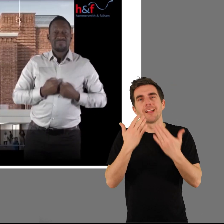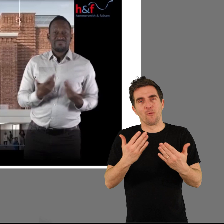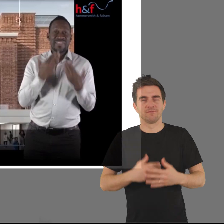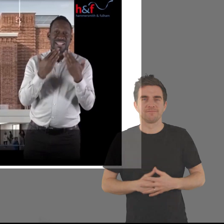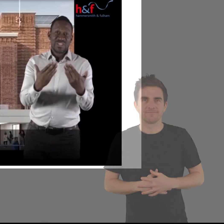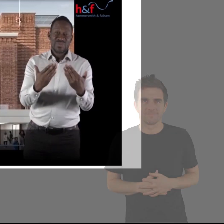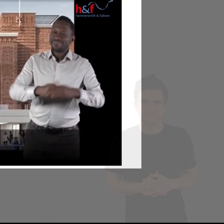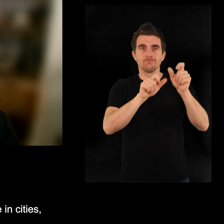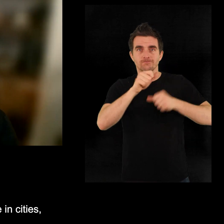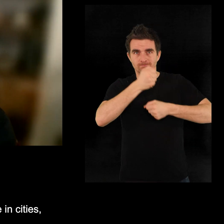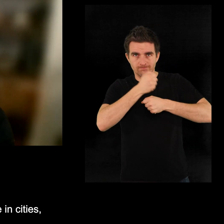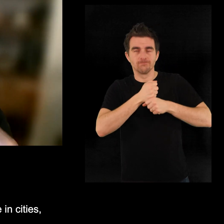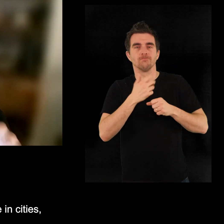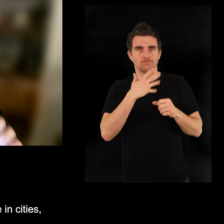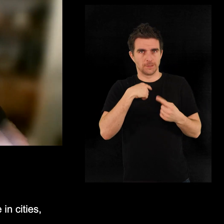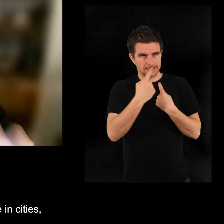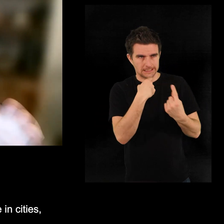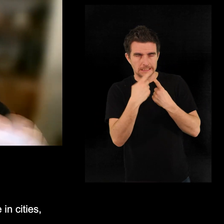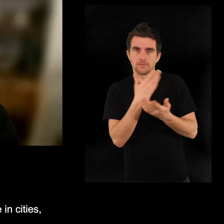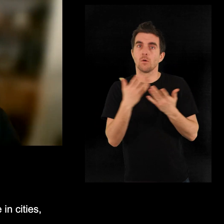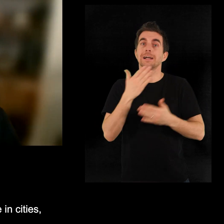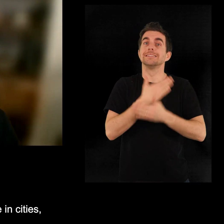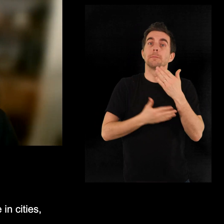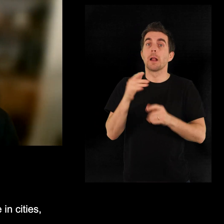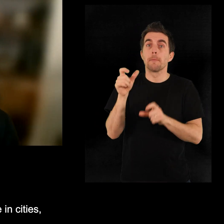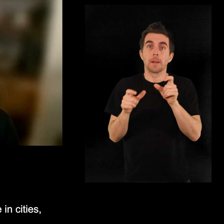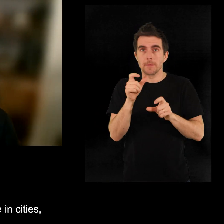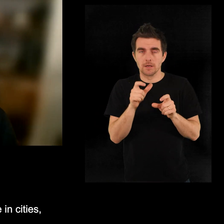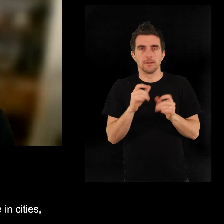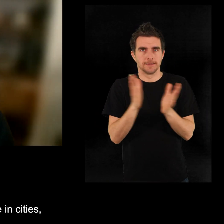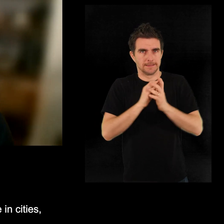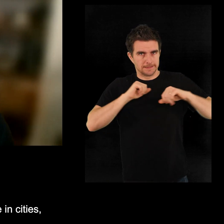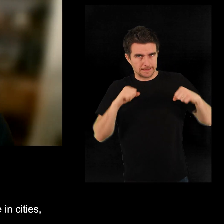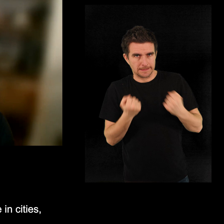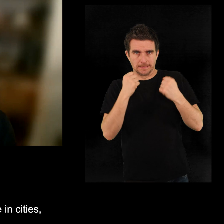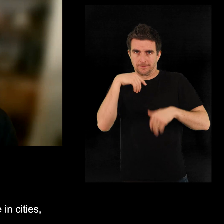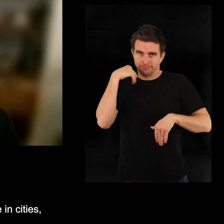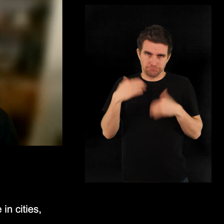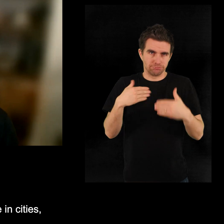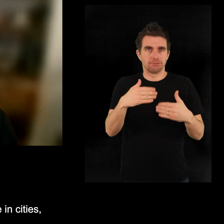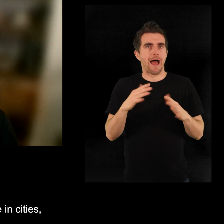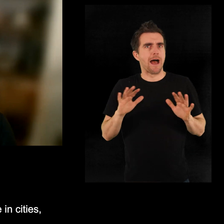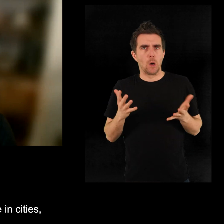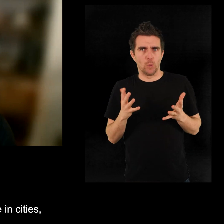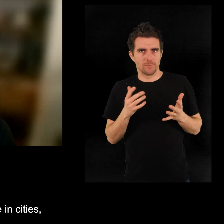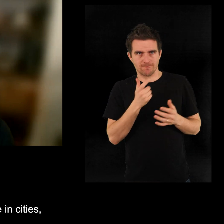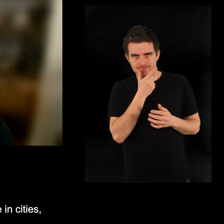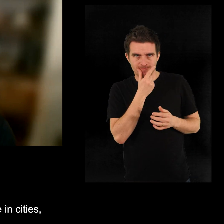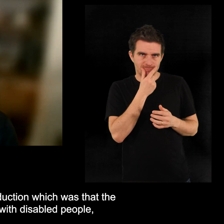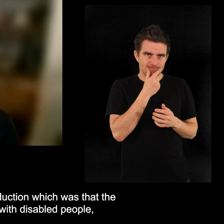you. That's the lowest level of local authority governance in cities.